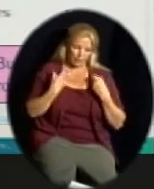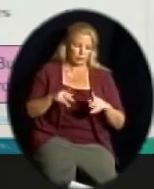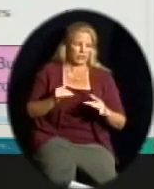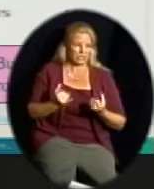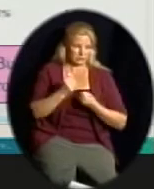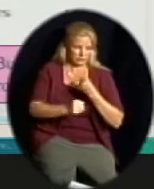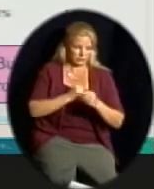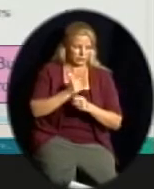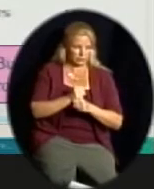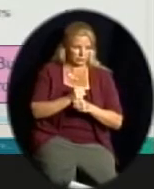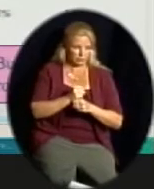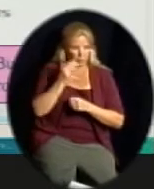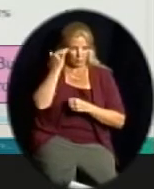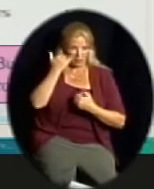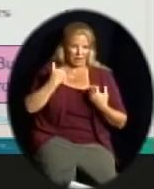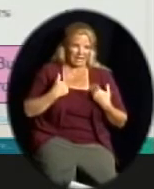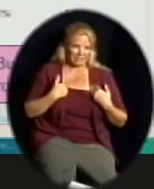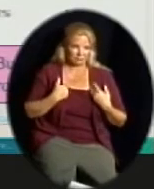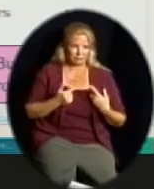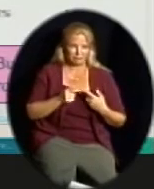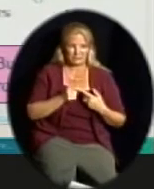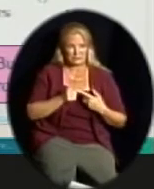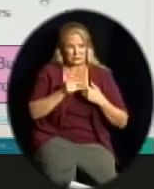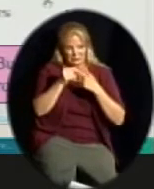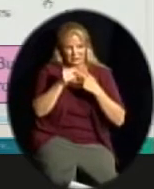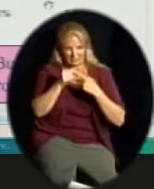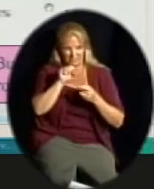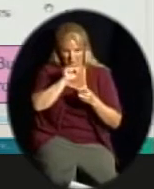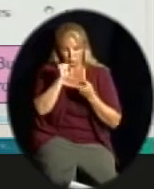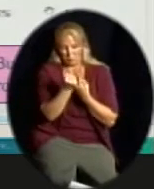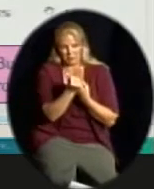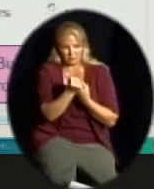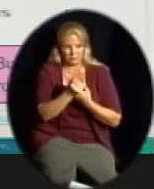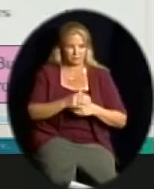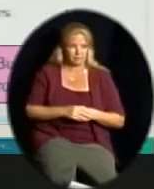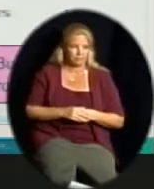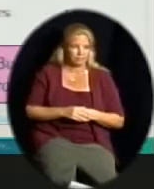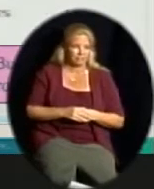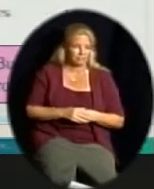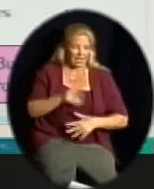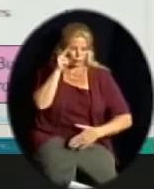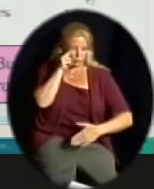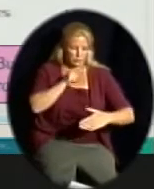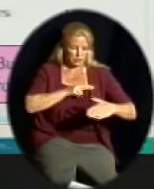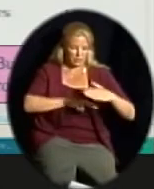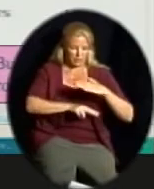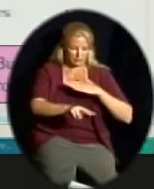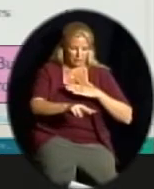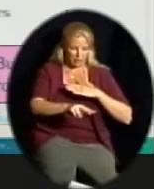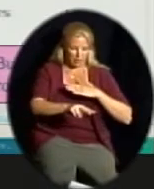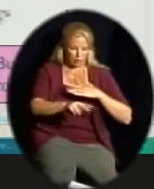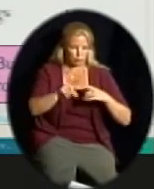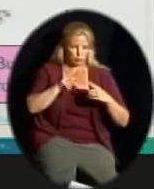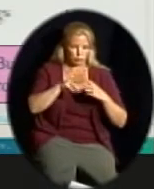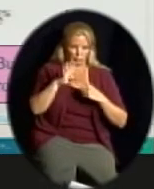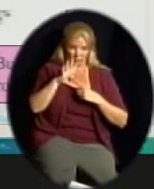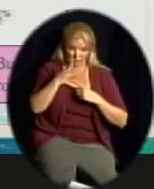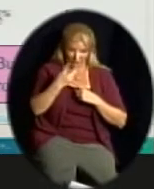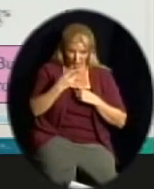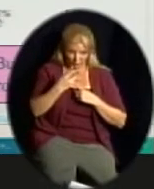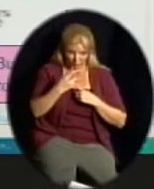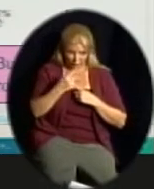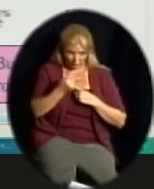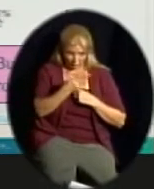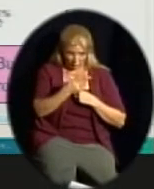because of some very unique situations. As we project out and look into the 4th year, even